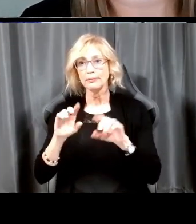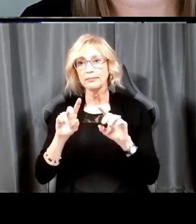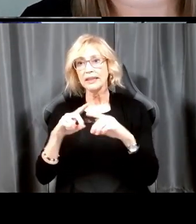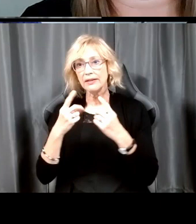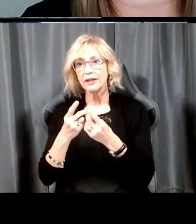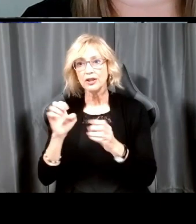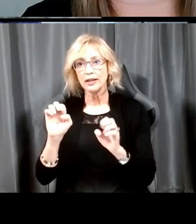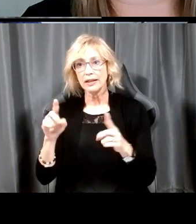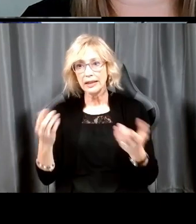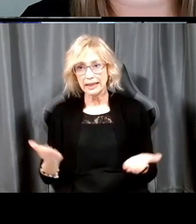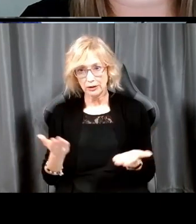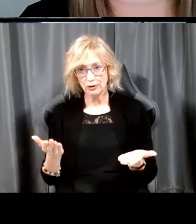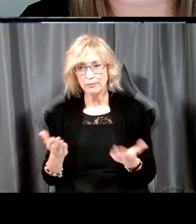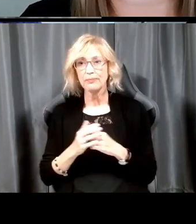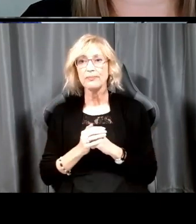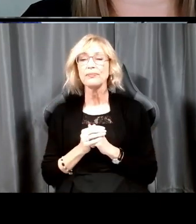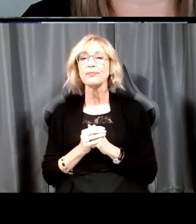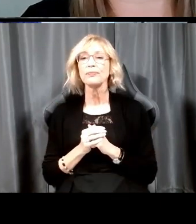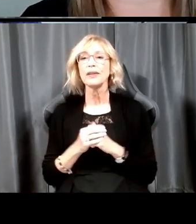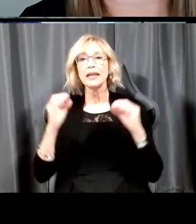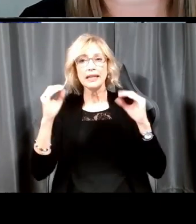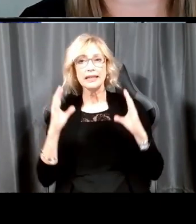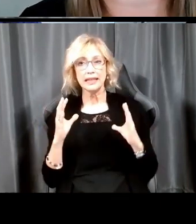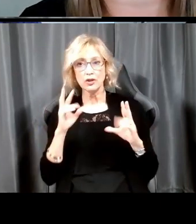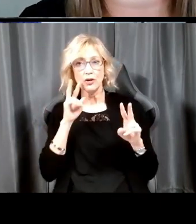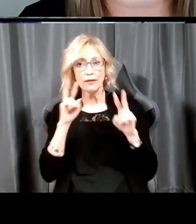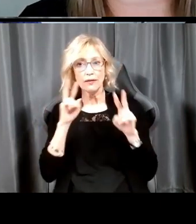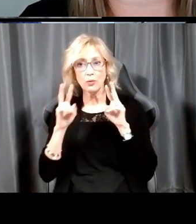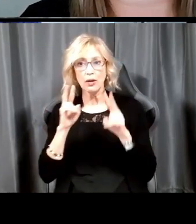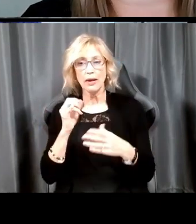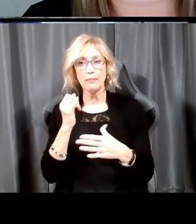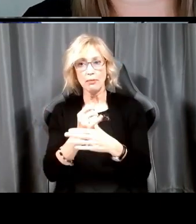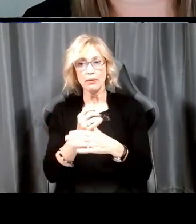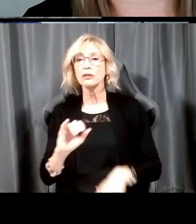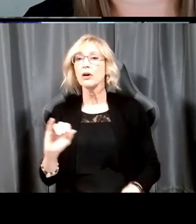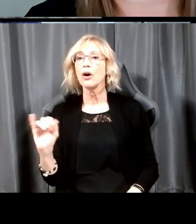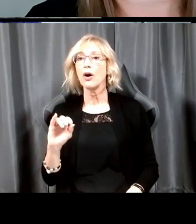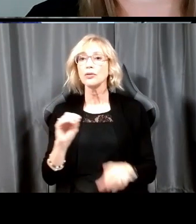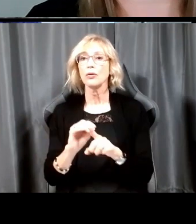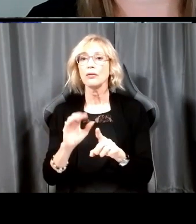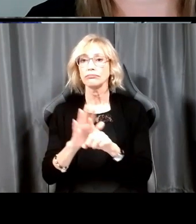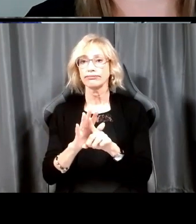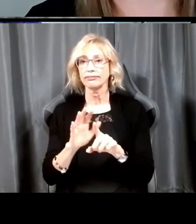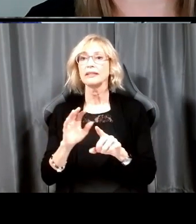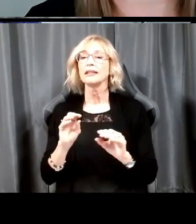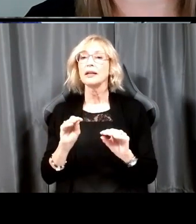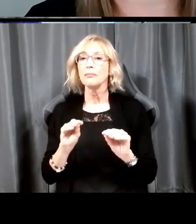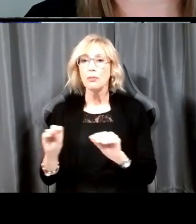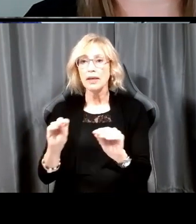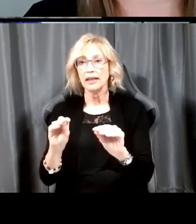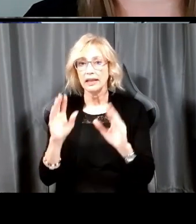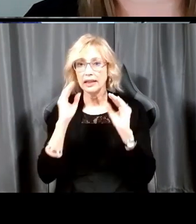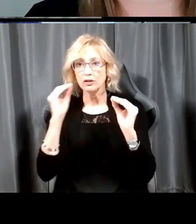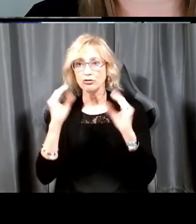island. I am the teacher of visual impairments here, as well as the orientation and mobility instructor.